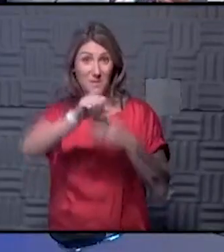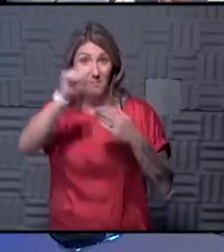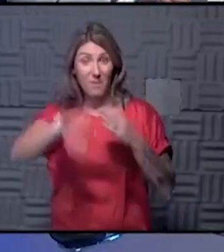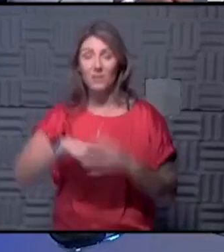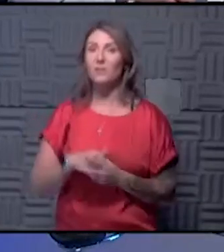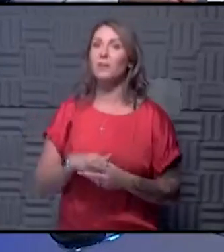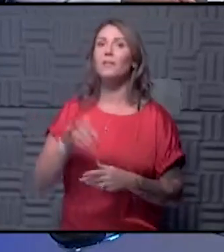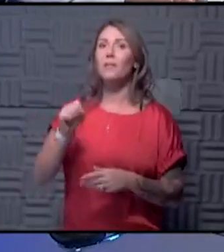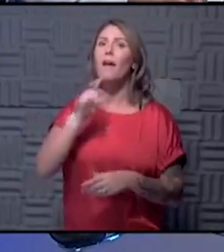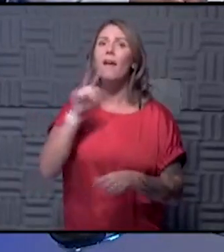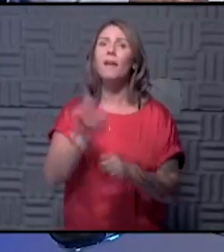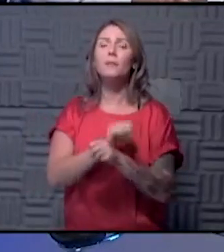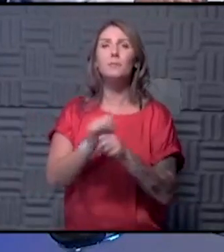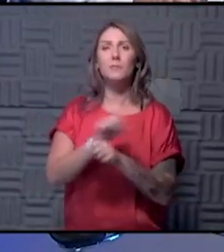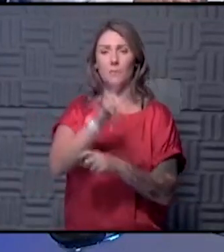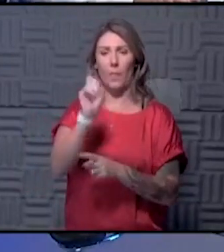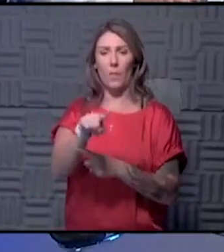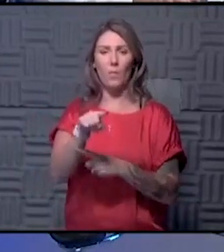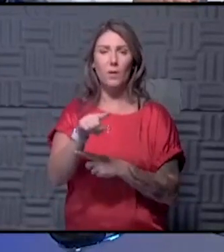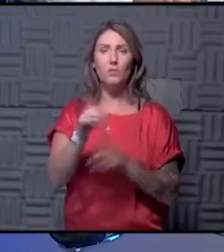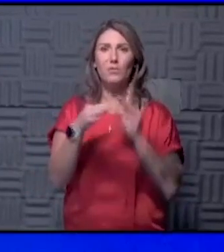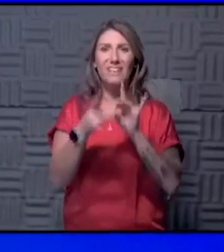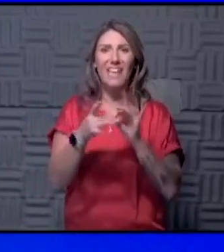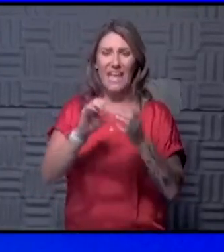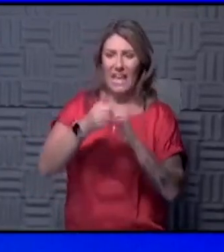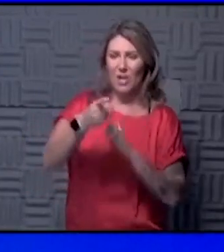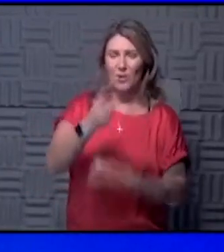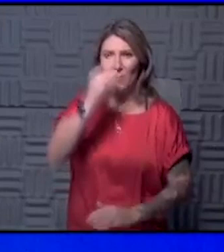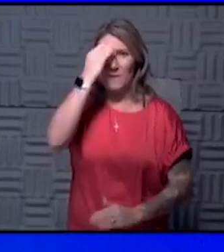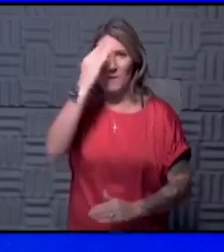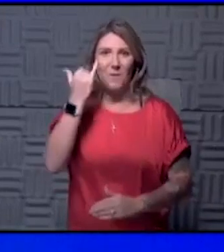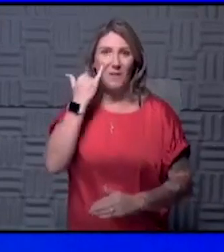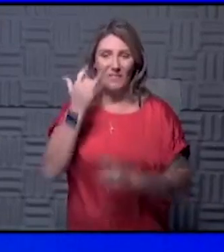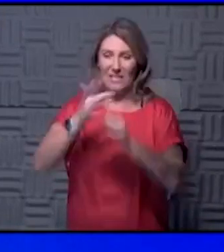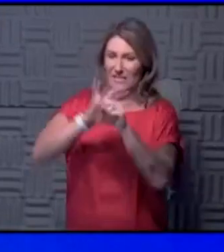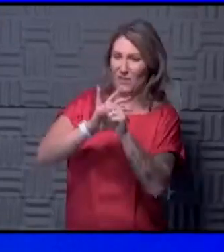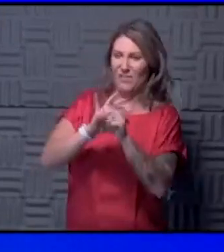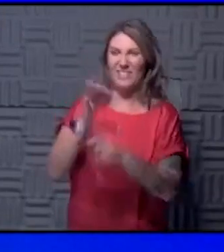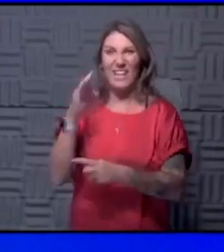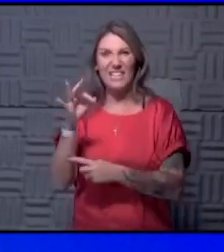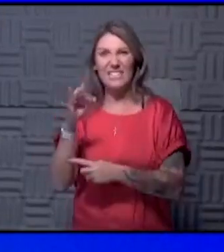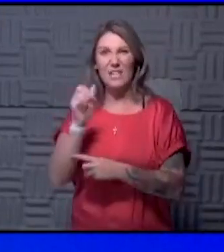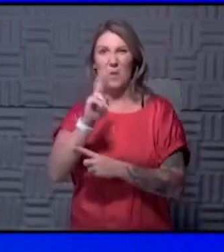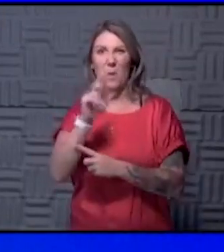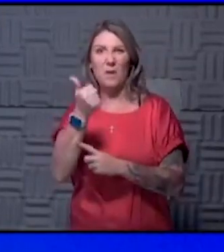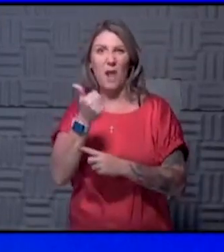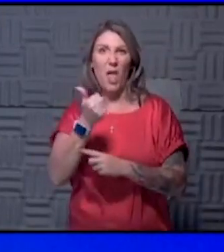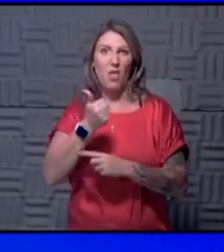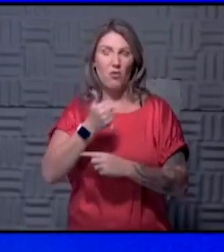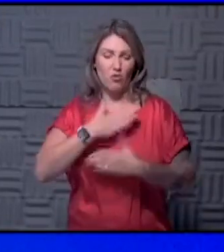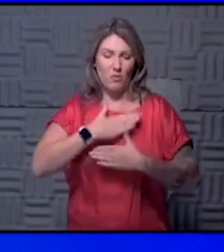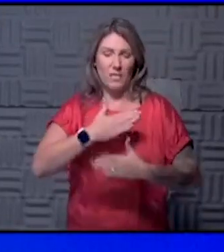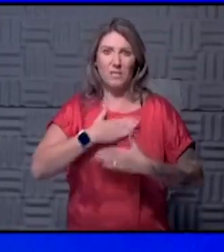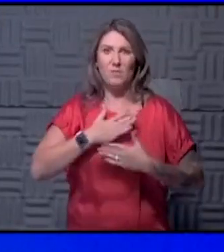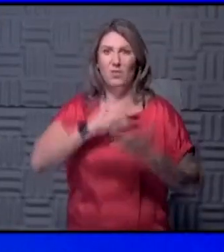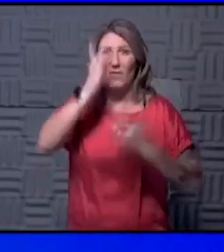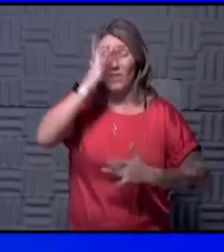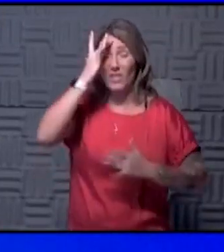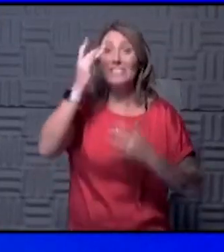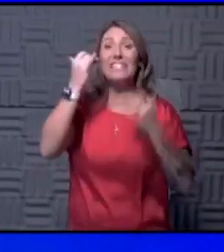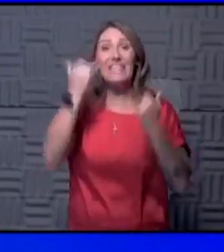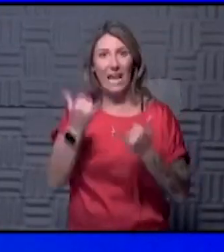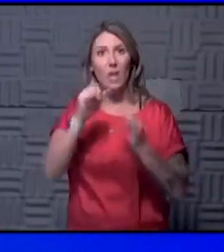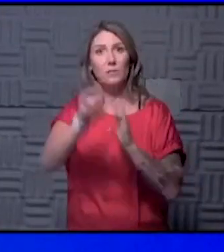go. Yeah, absolutely. I think the question we had about how do you know if it's coronavirus or another respiratory virus, we are in respiratory viral season